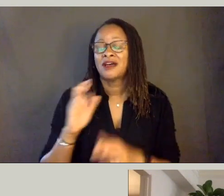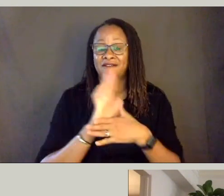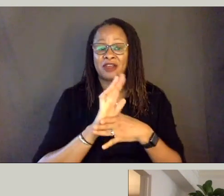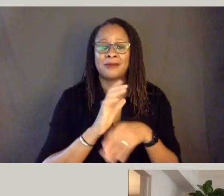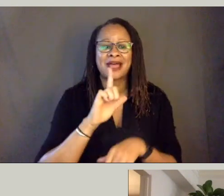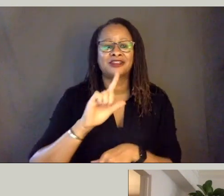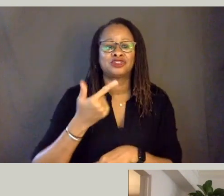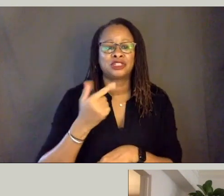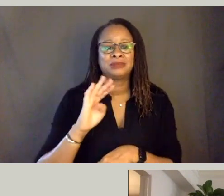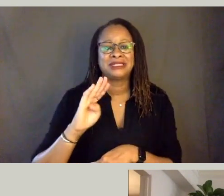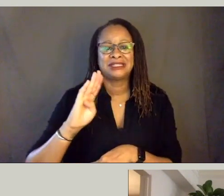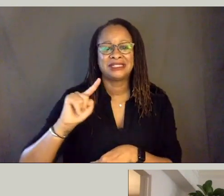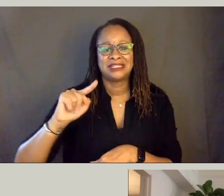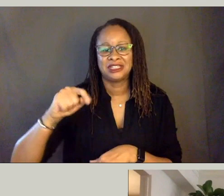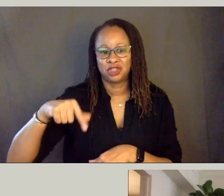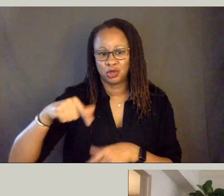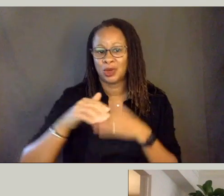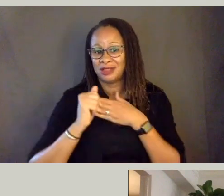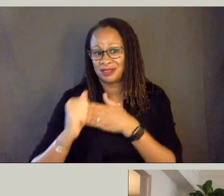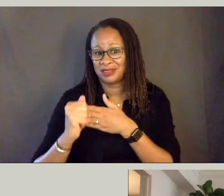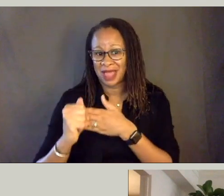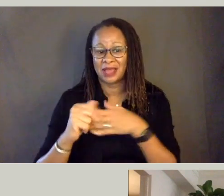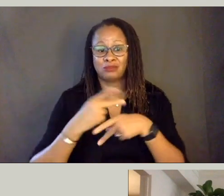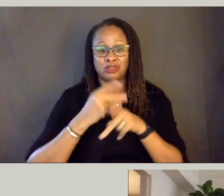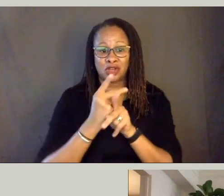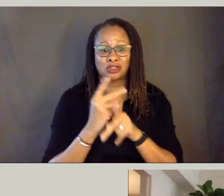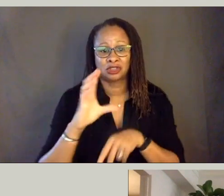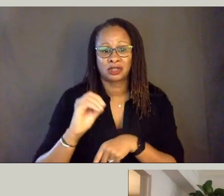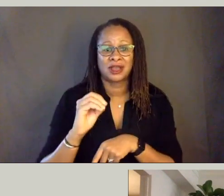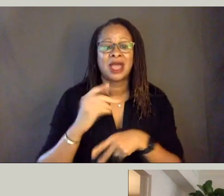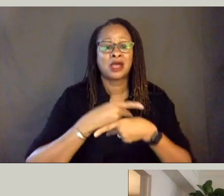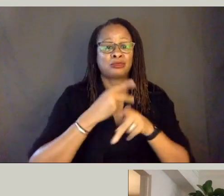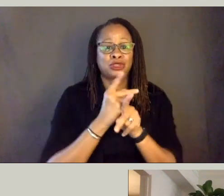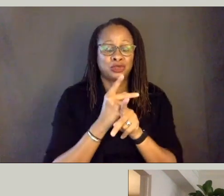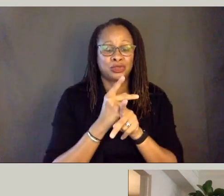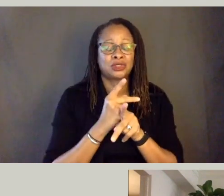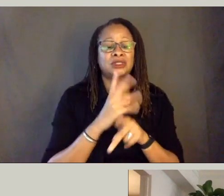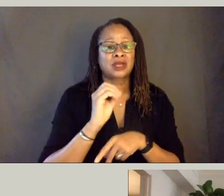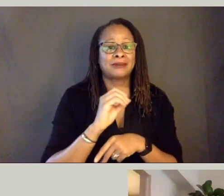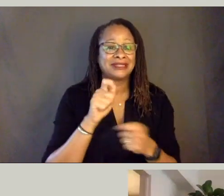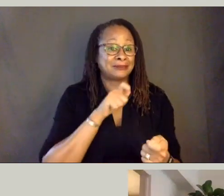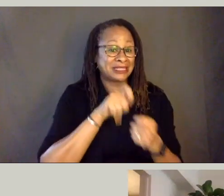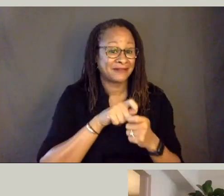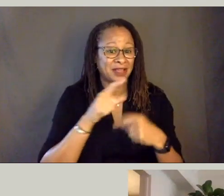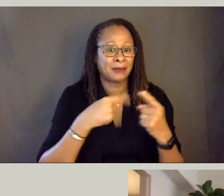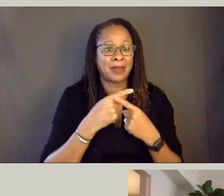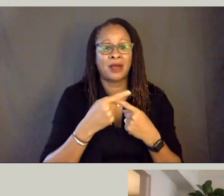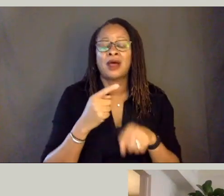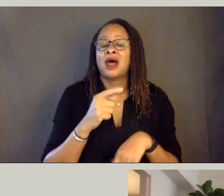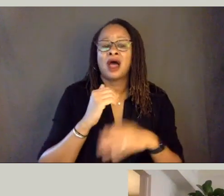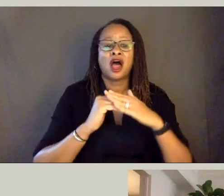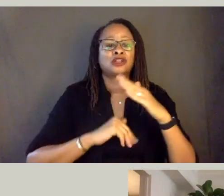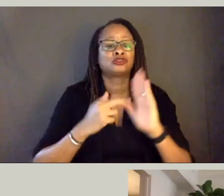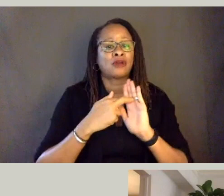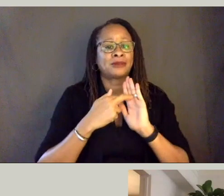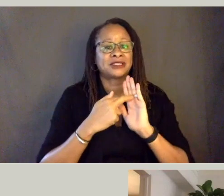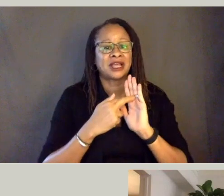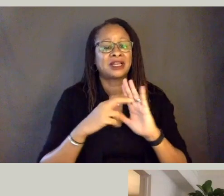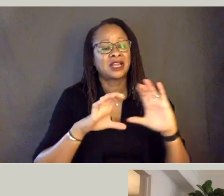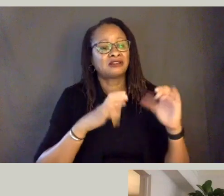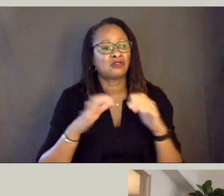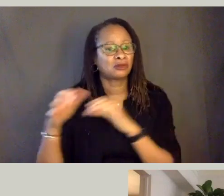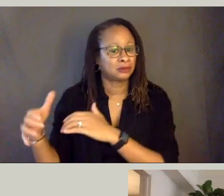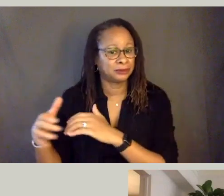company that produces films exclusively by and about underrepresented voices. I'm going to be moderating the panel today,